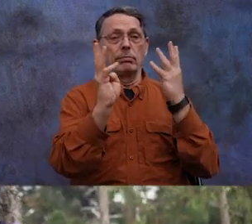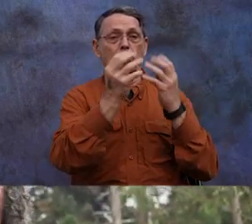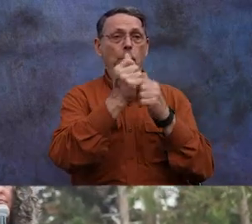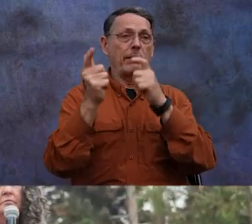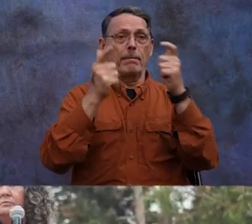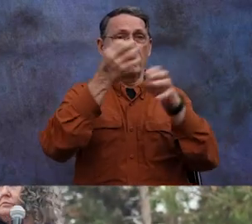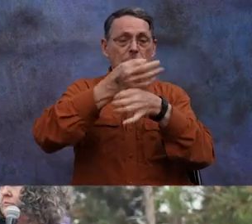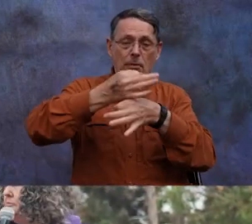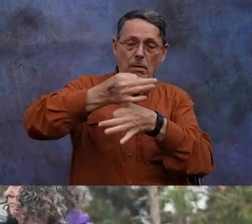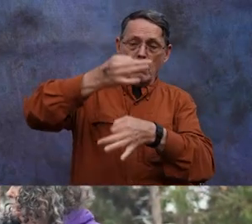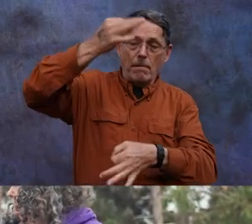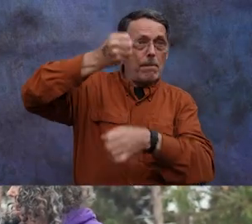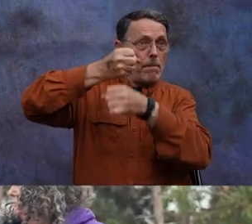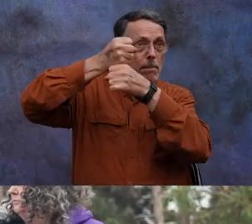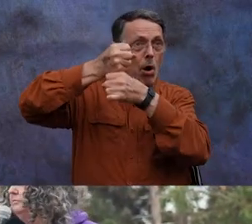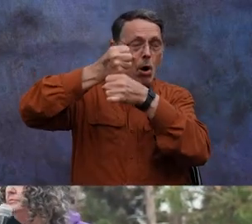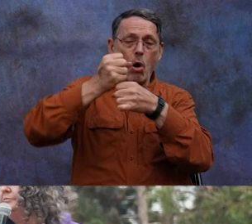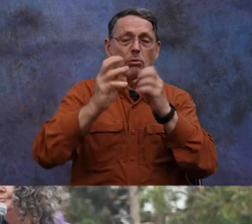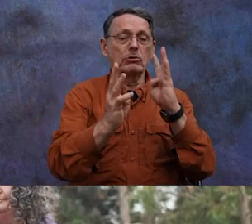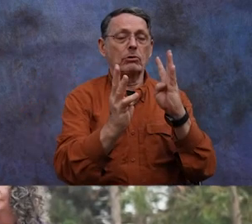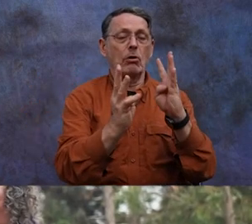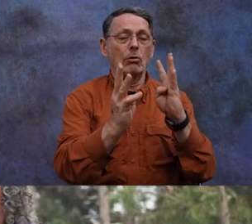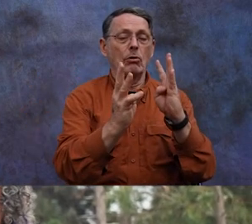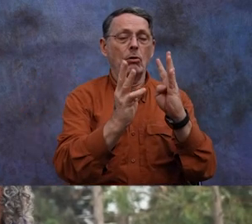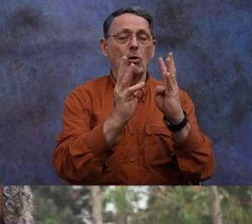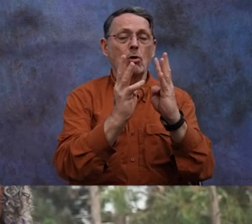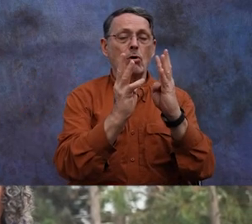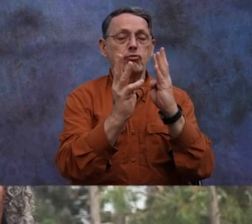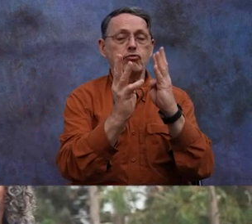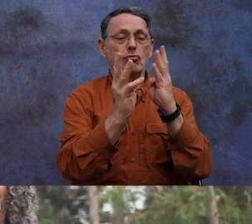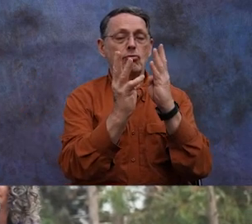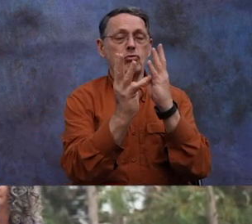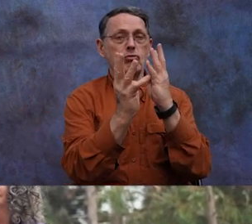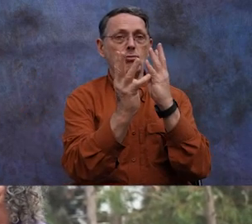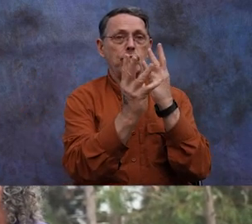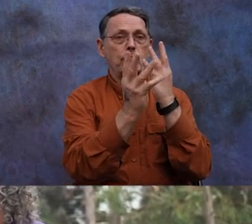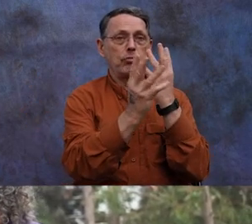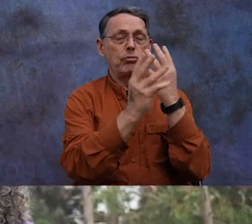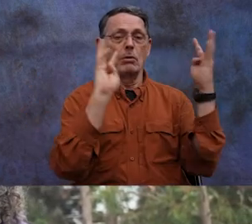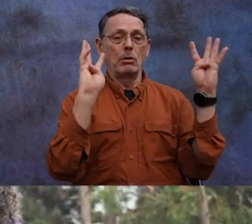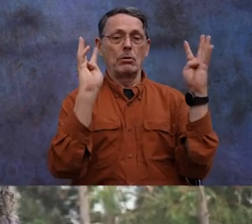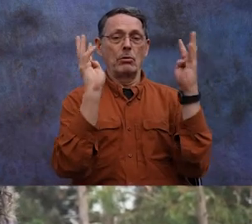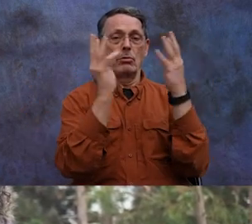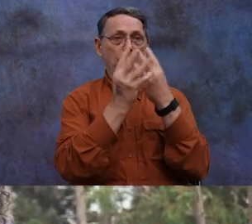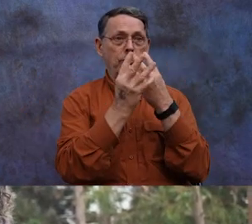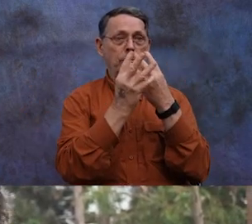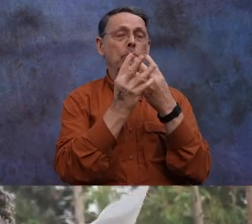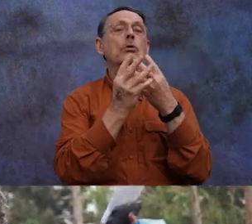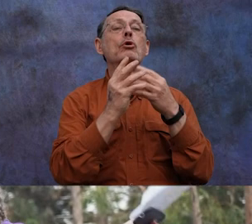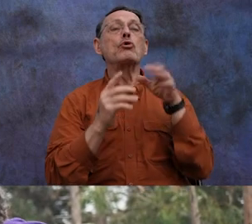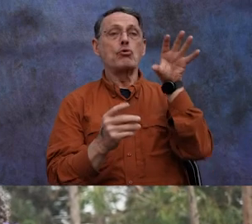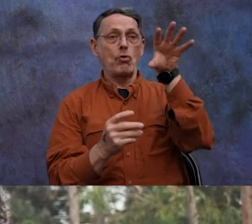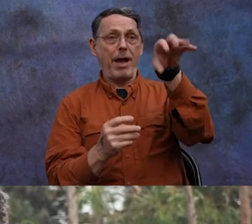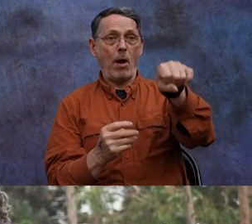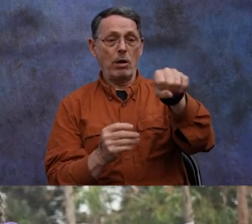poles. And as we come by, we'll hold out a hand, and you grab hold with your left